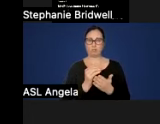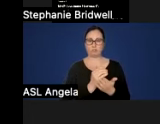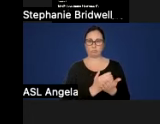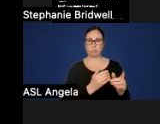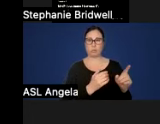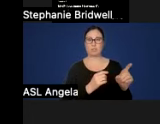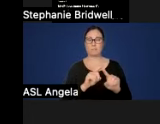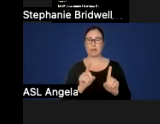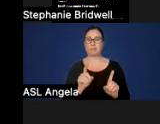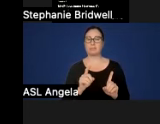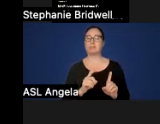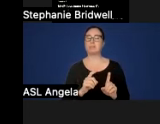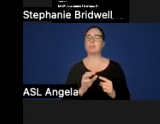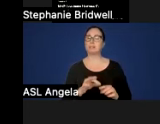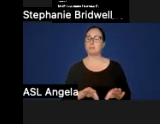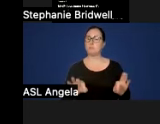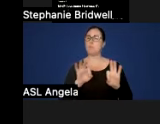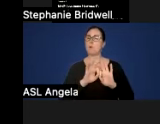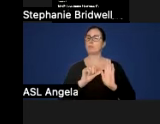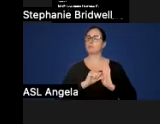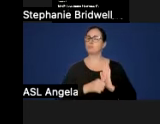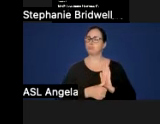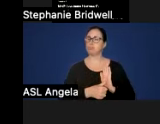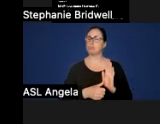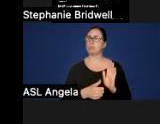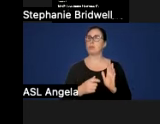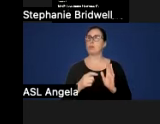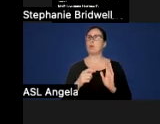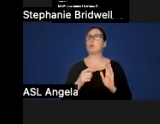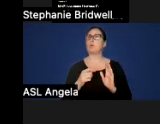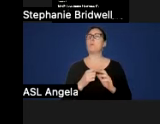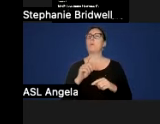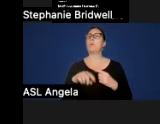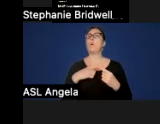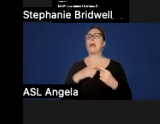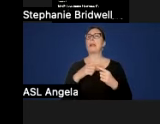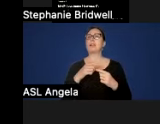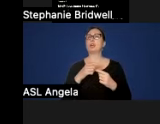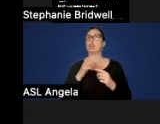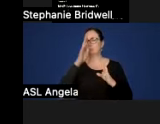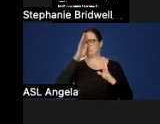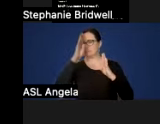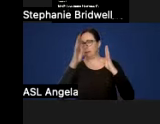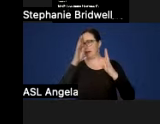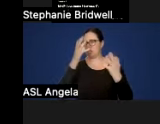especially, in kind of revamping or recreating or reimagining our teams, like we think